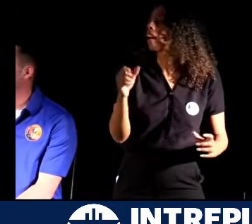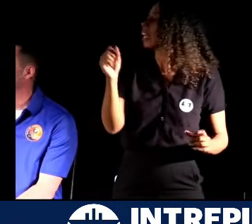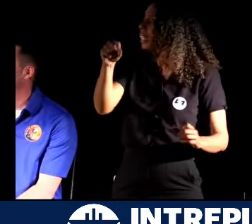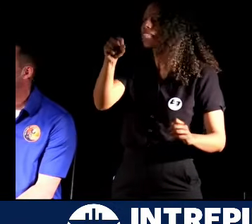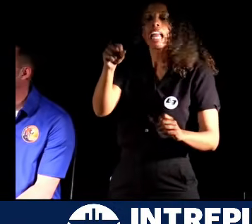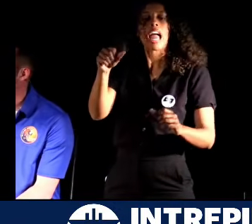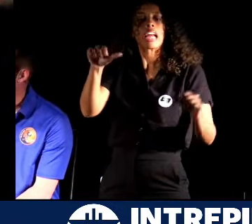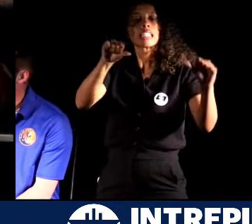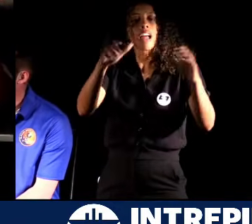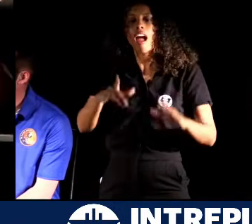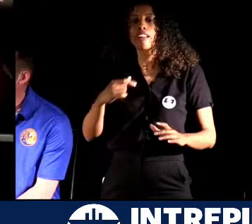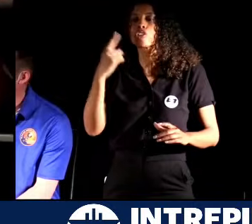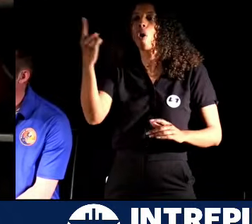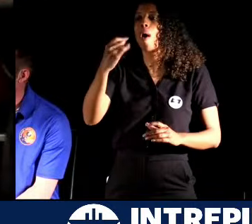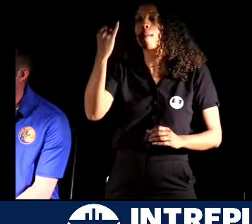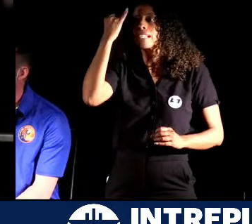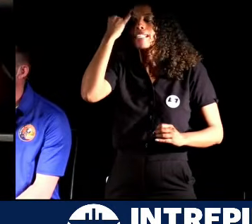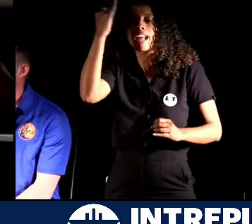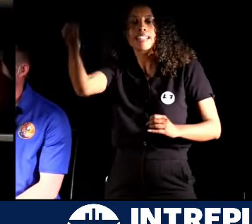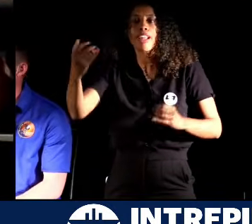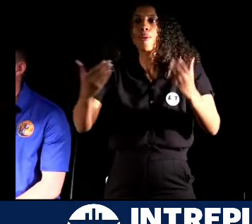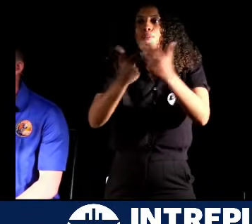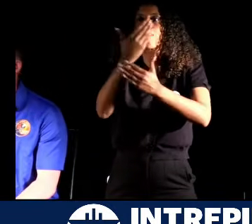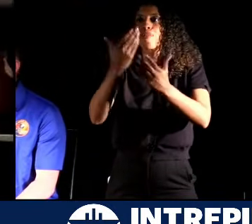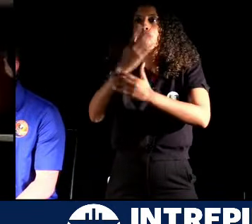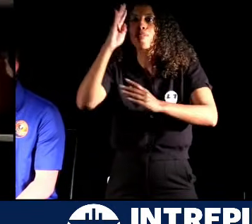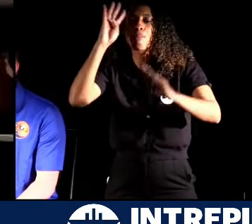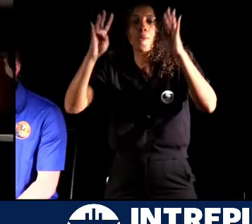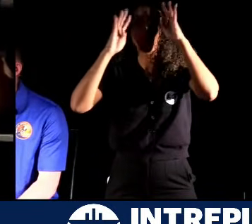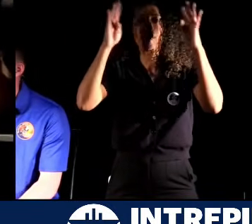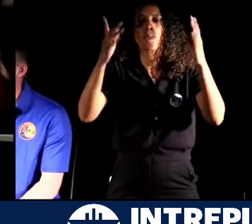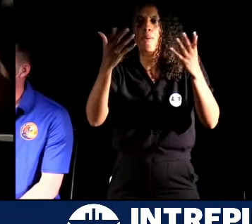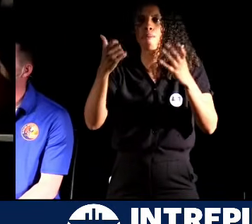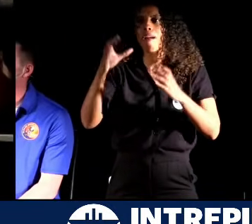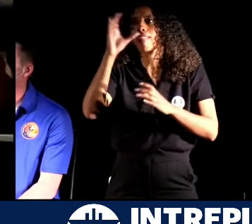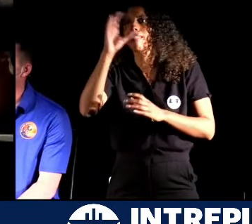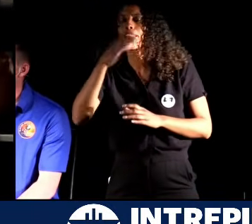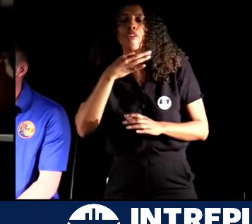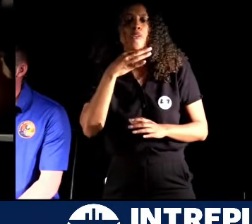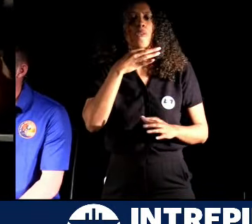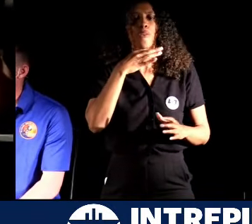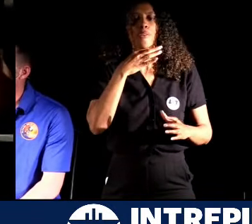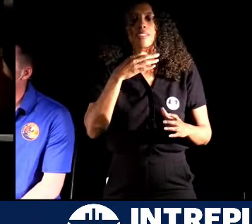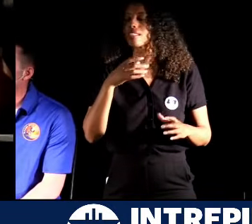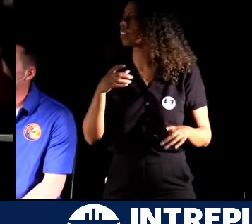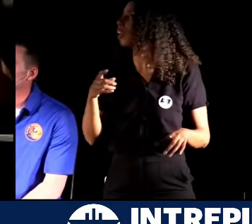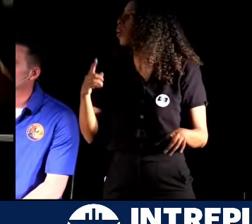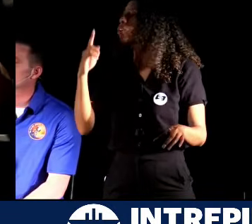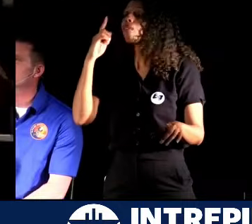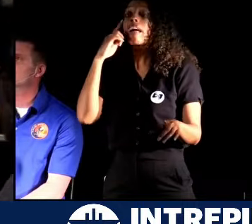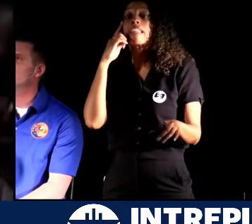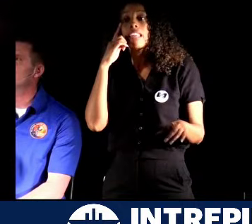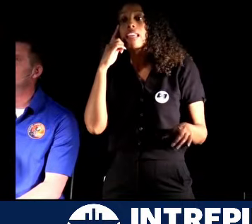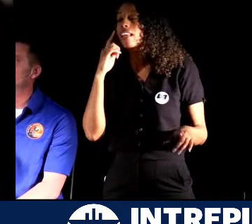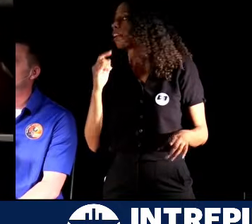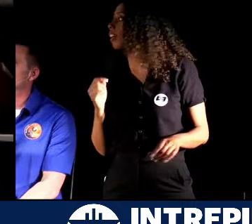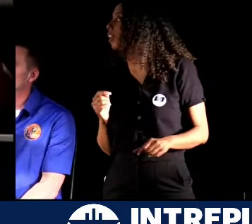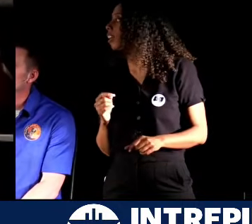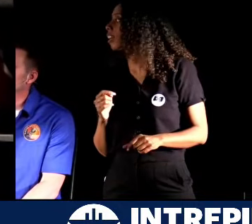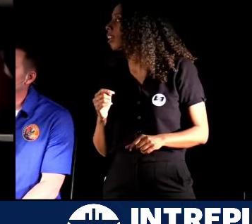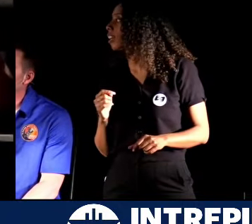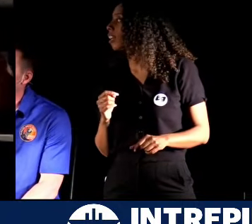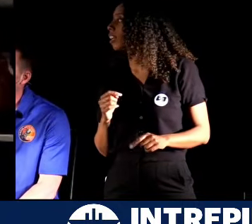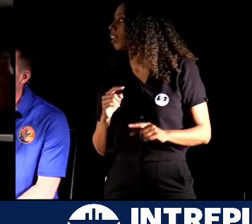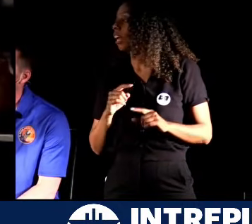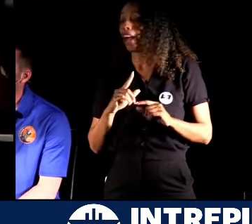Scientists are never short of ideas. We always want to look at stuff. So I think one of the things is getting closer